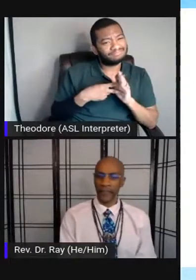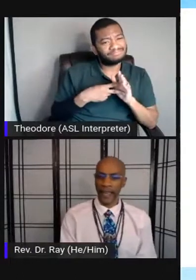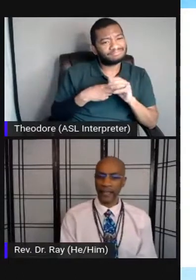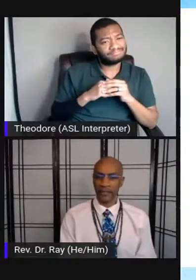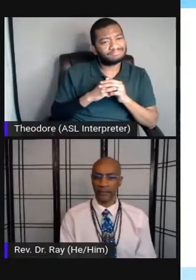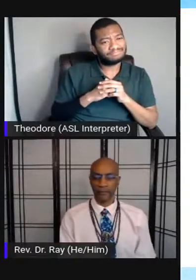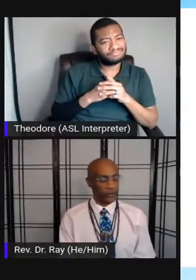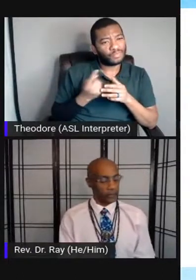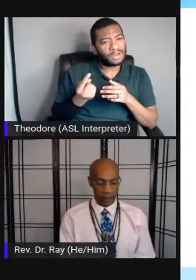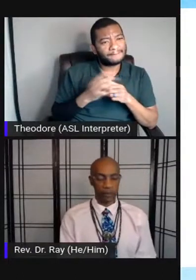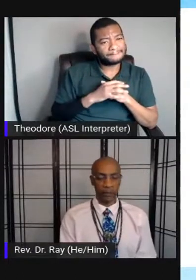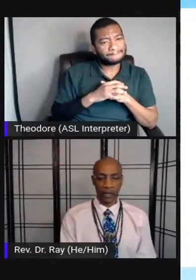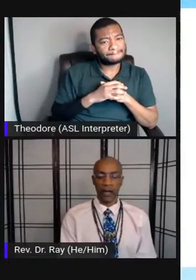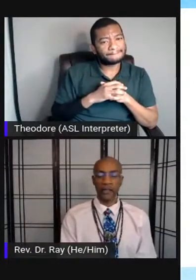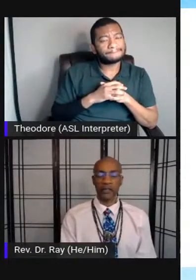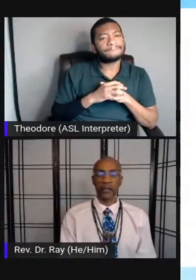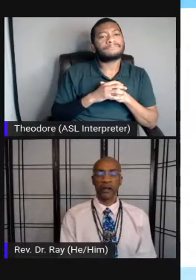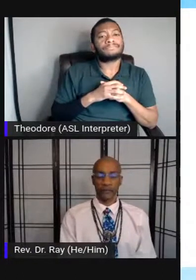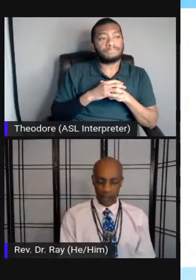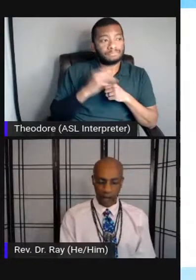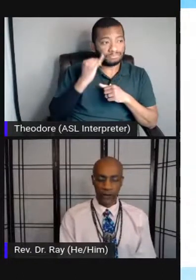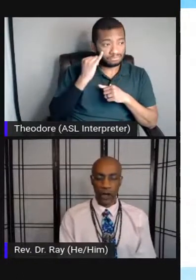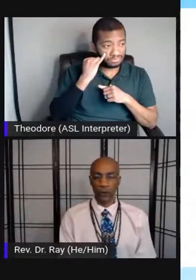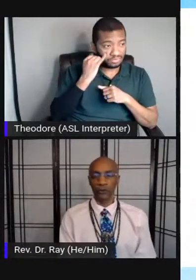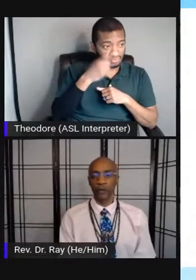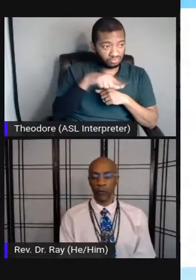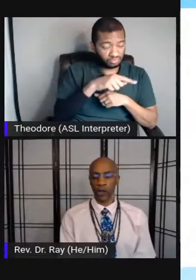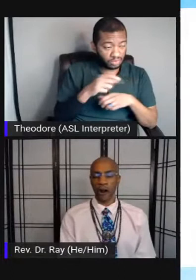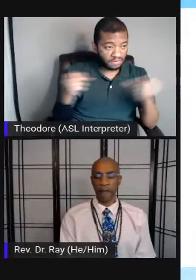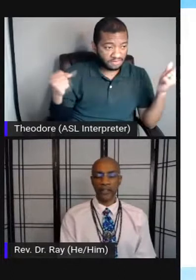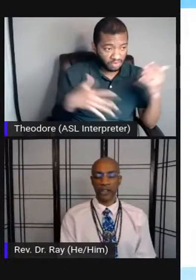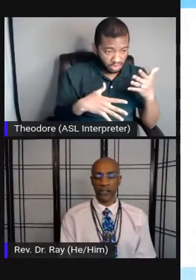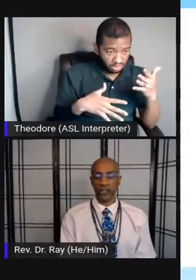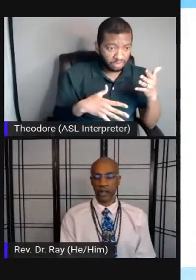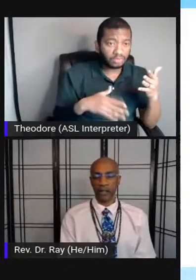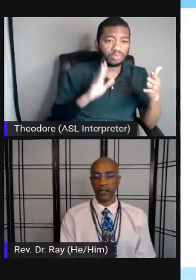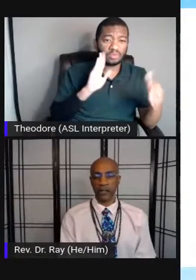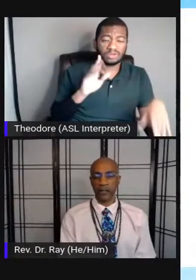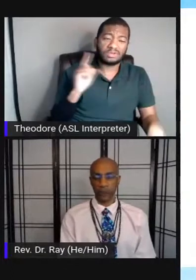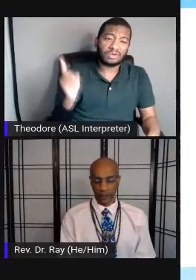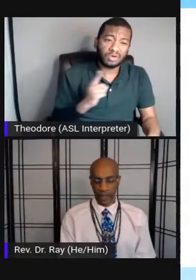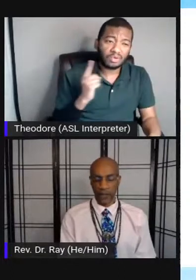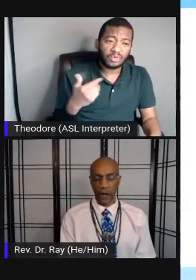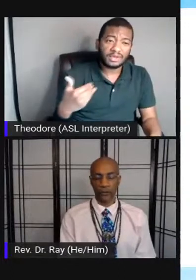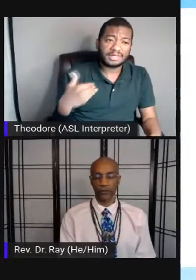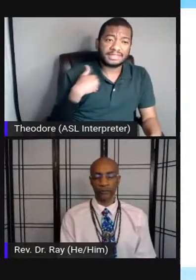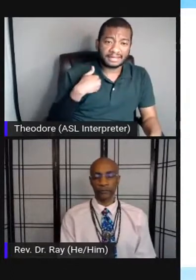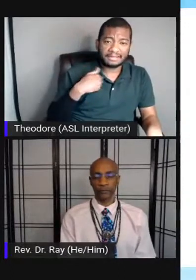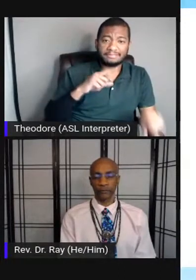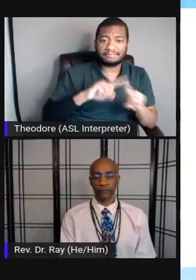that the case? Simply because of the unknown and what our imagination does with the